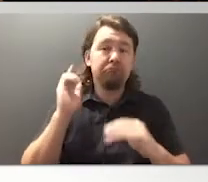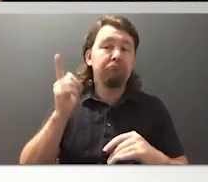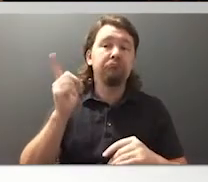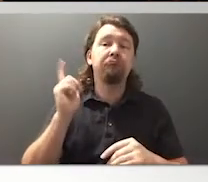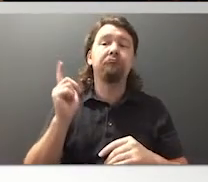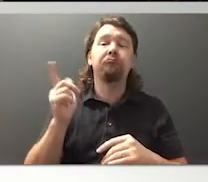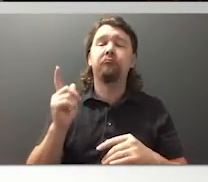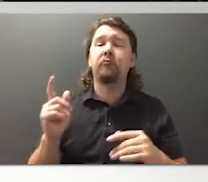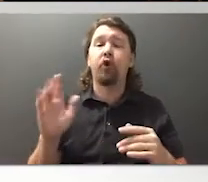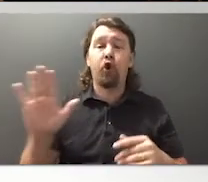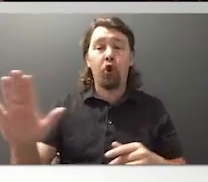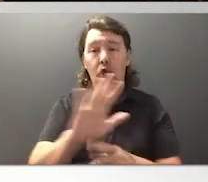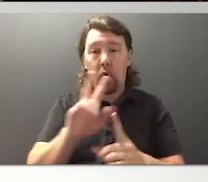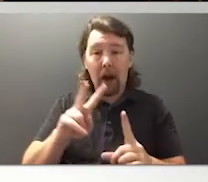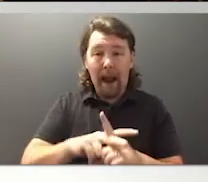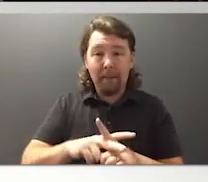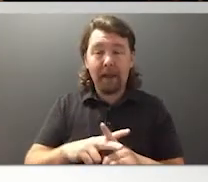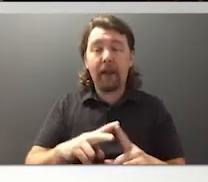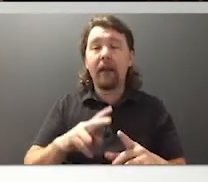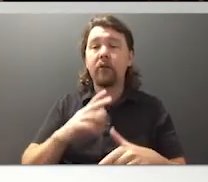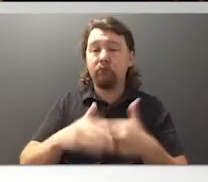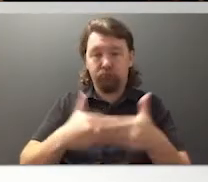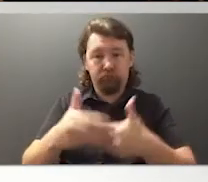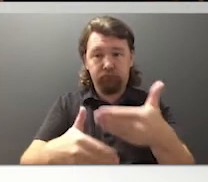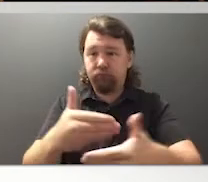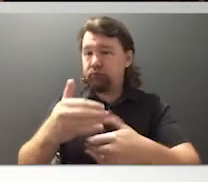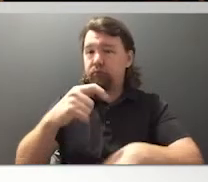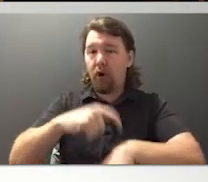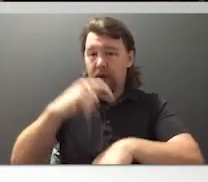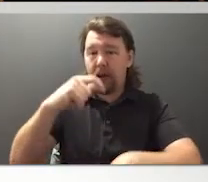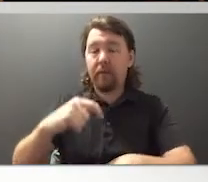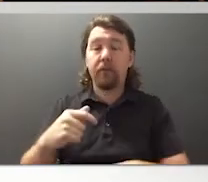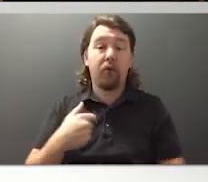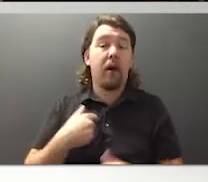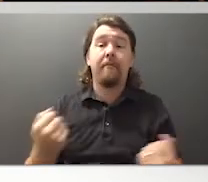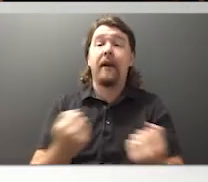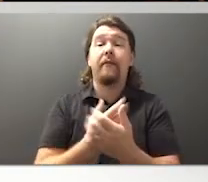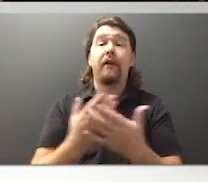processed in a timely manner. So I'm all things operations.